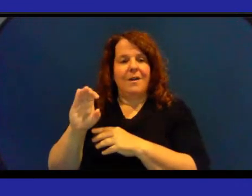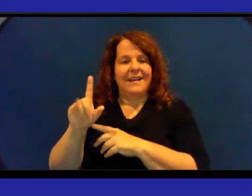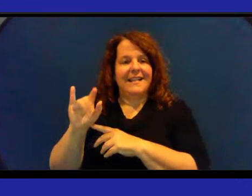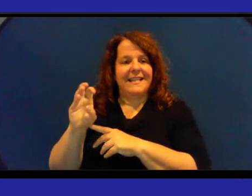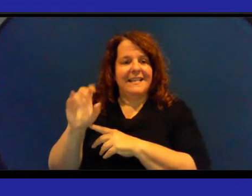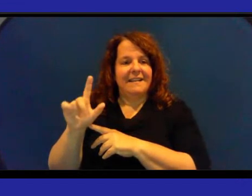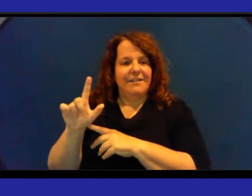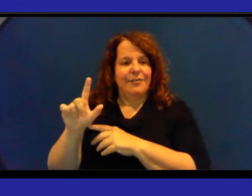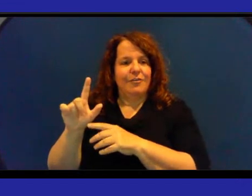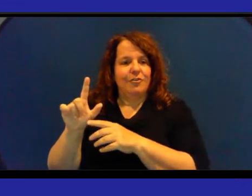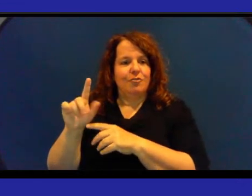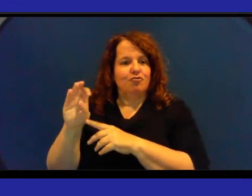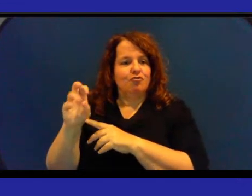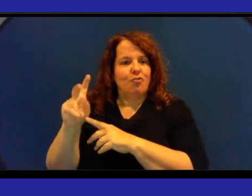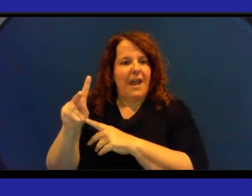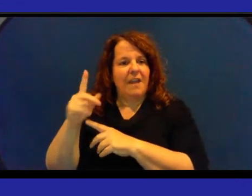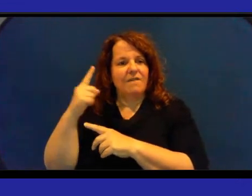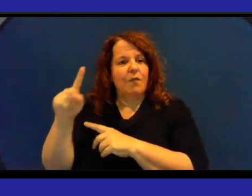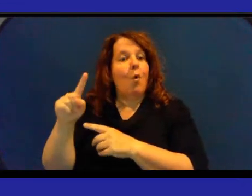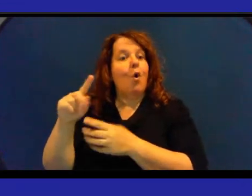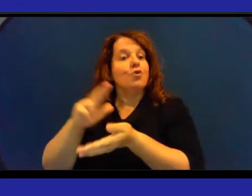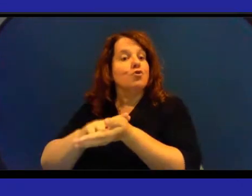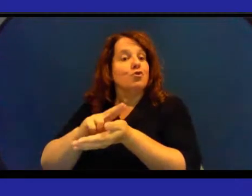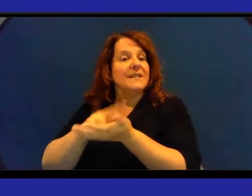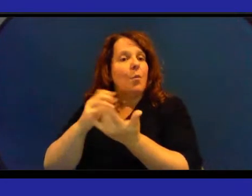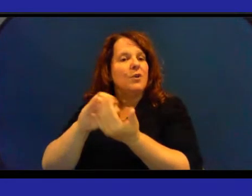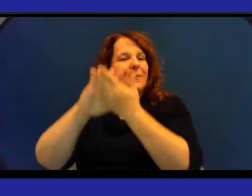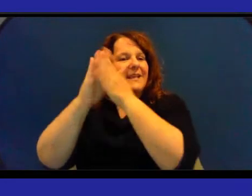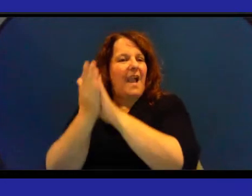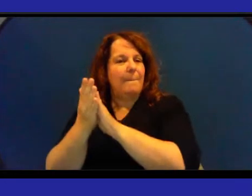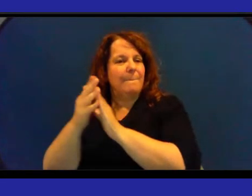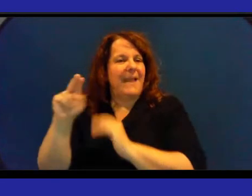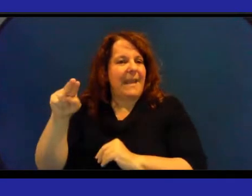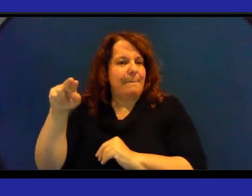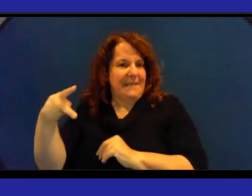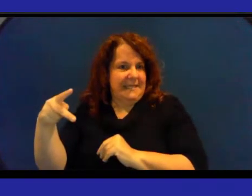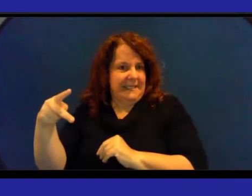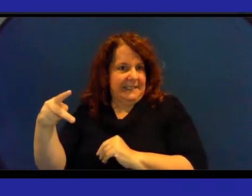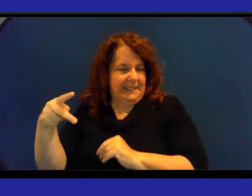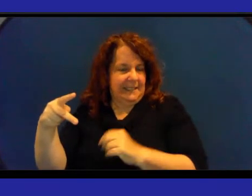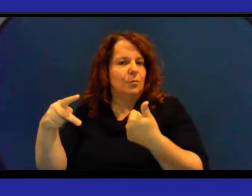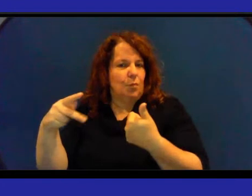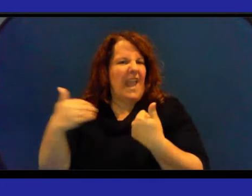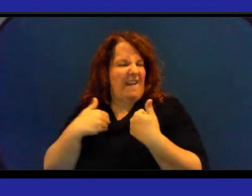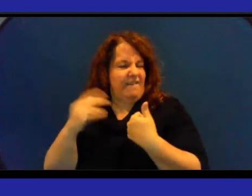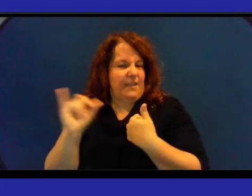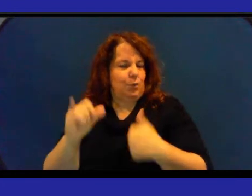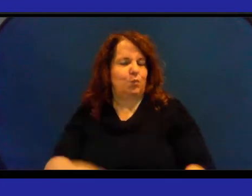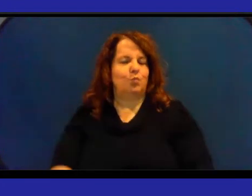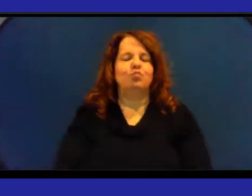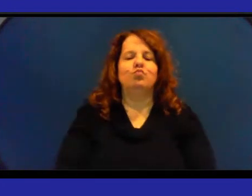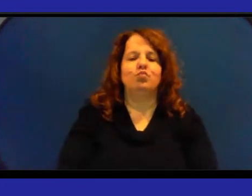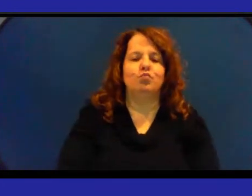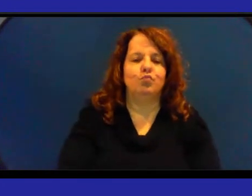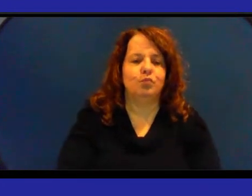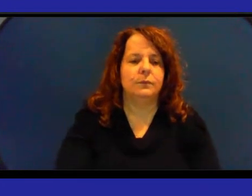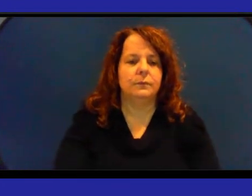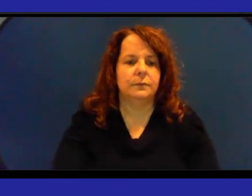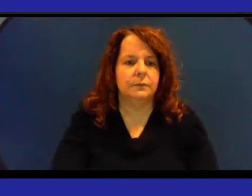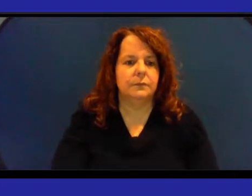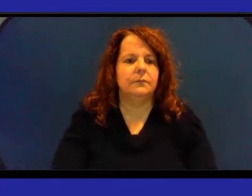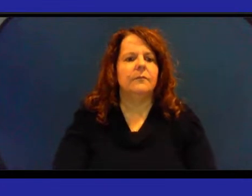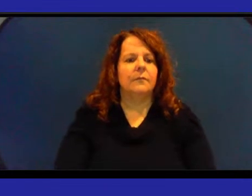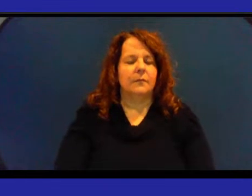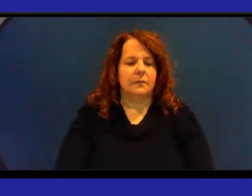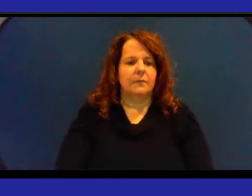want to become nurse practitioners as well, from a clinical perspective. Oh, okay. So mentoring in all has